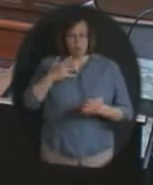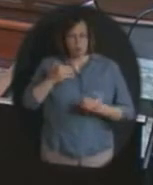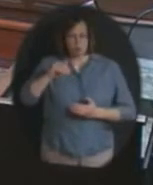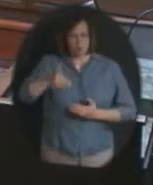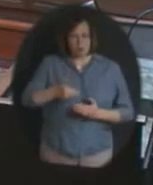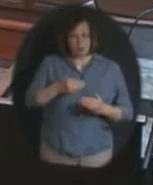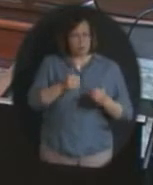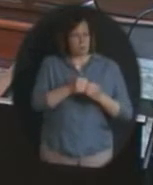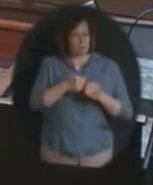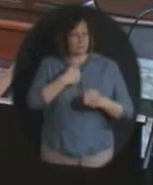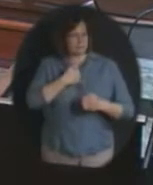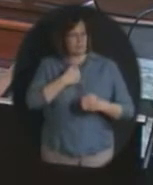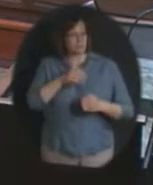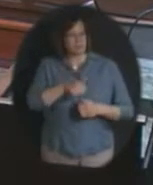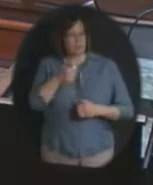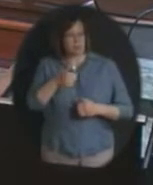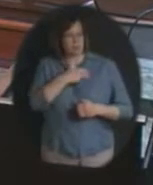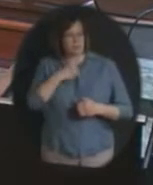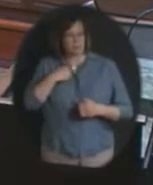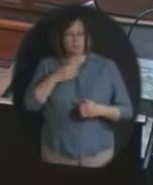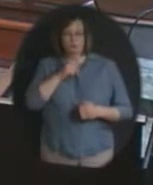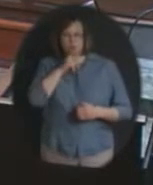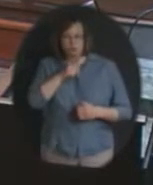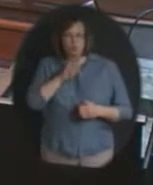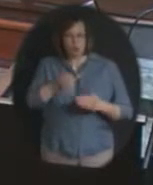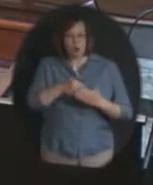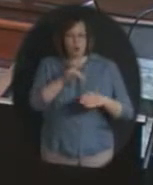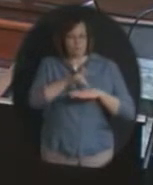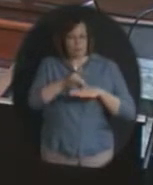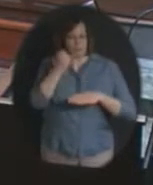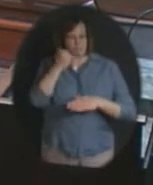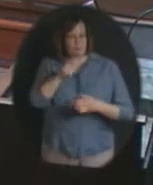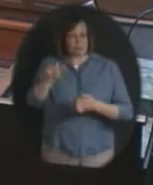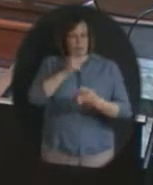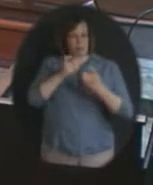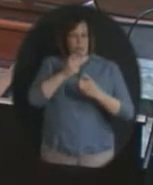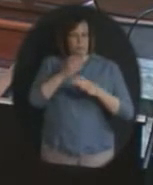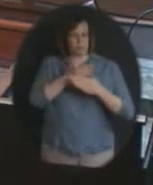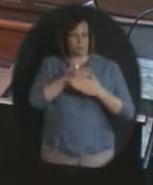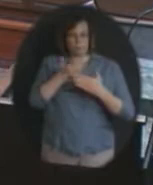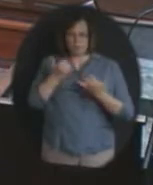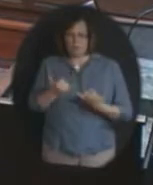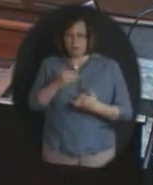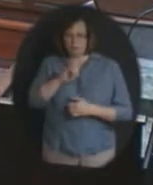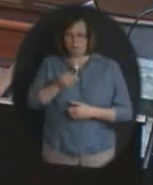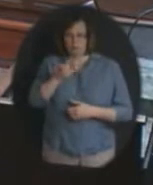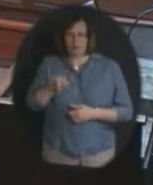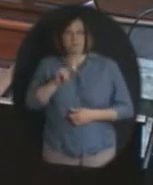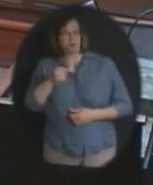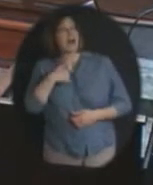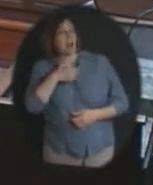on behalf of myself and the other board members, I'm sure we are all available if you have questions between now and July 1st.